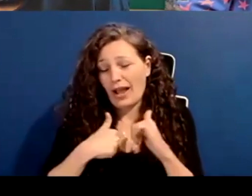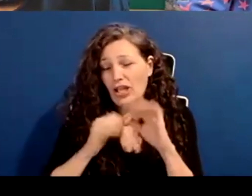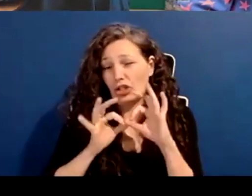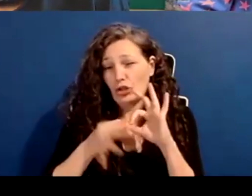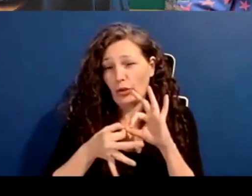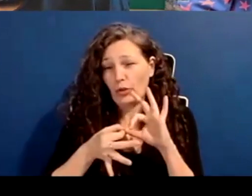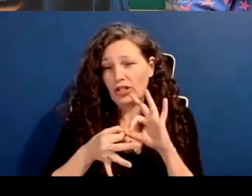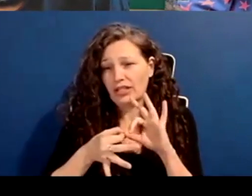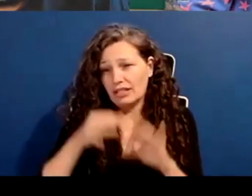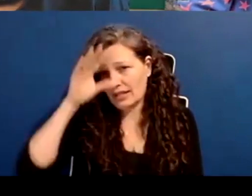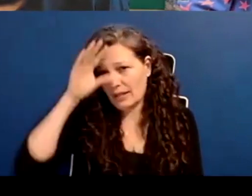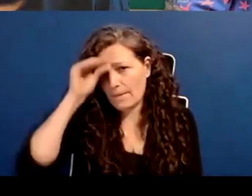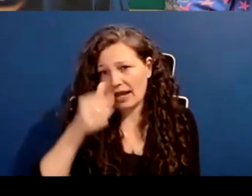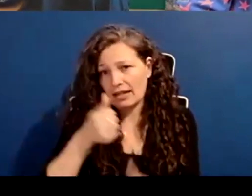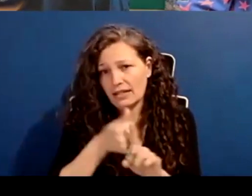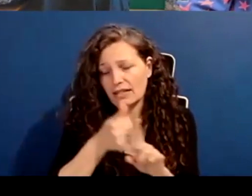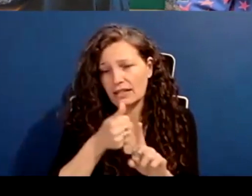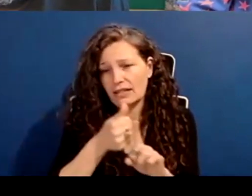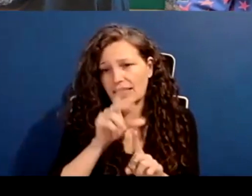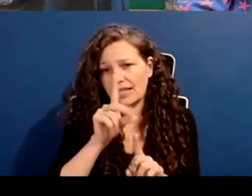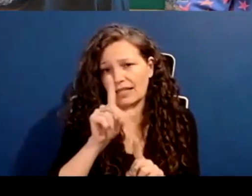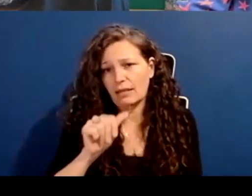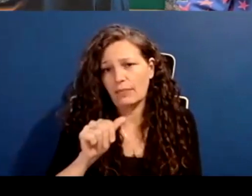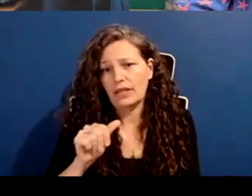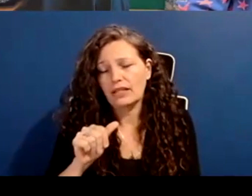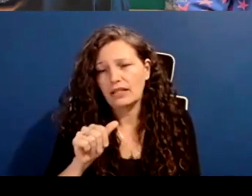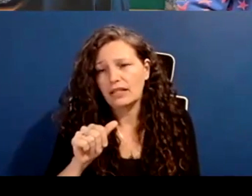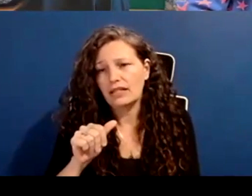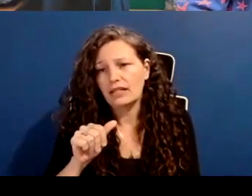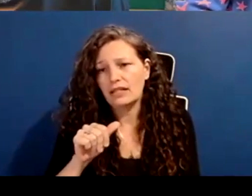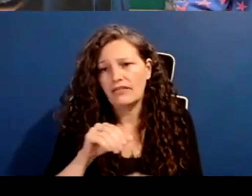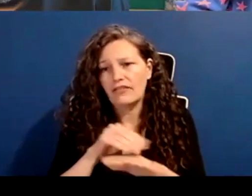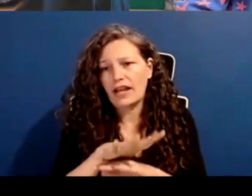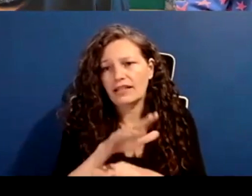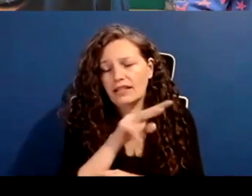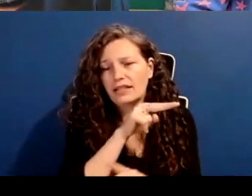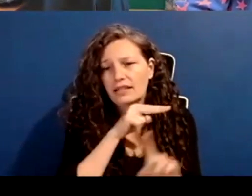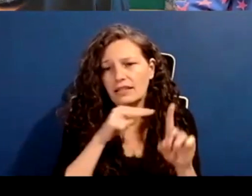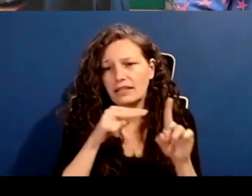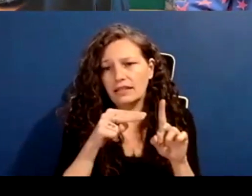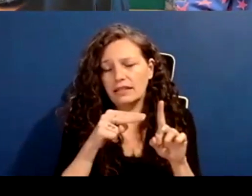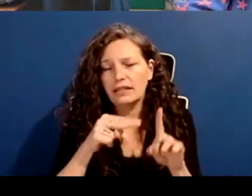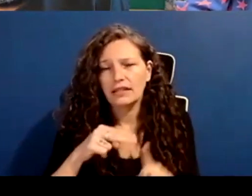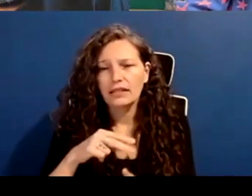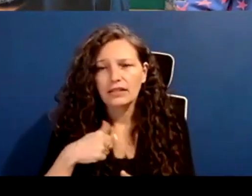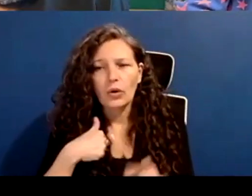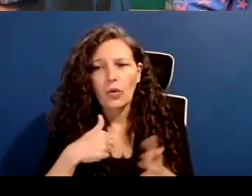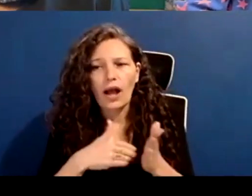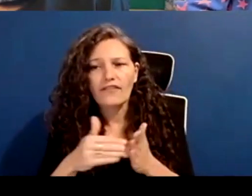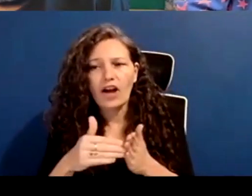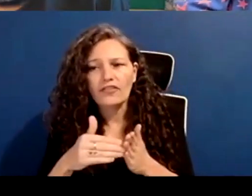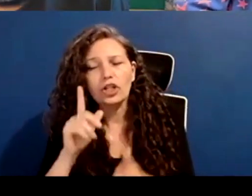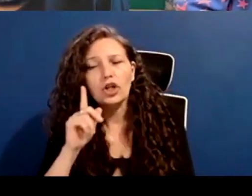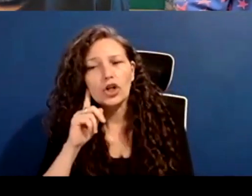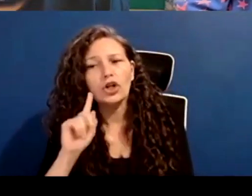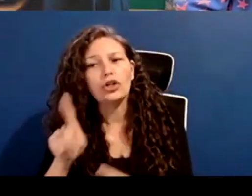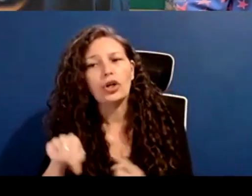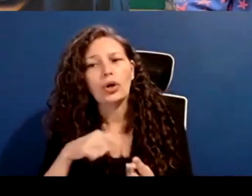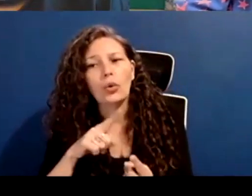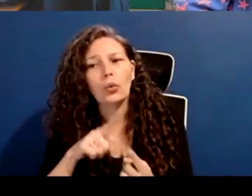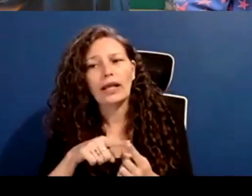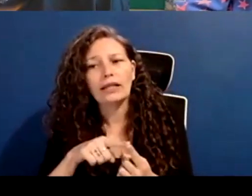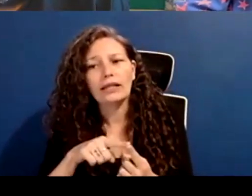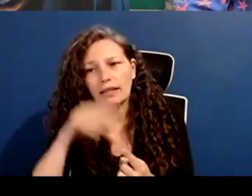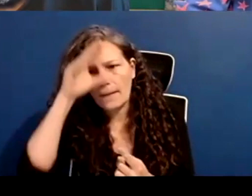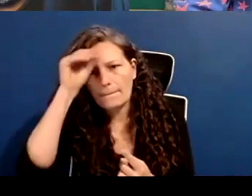often preached and presented as a disposition. And so I've often heard, when he says